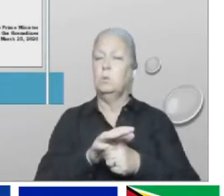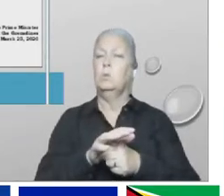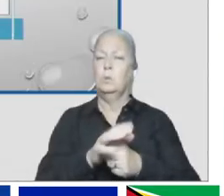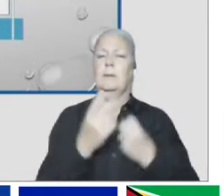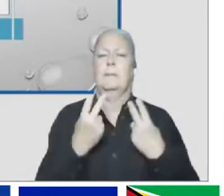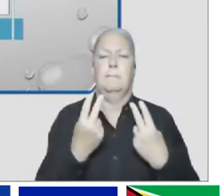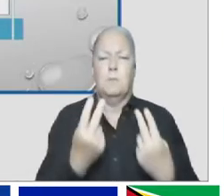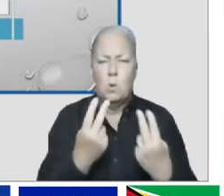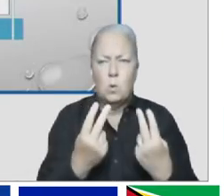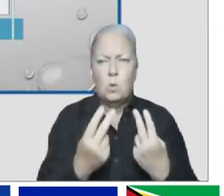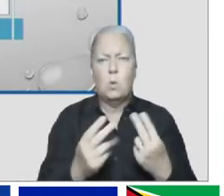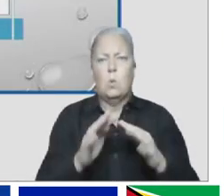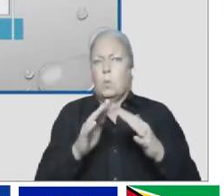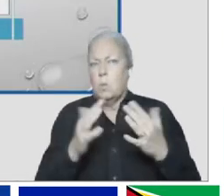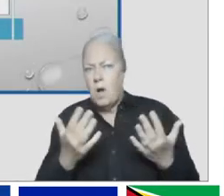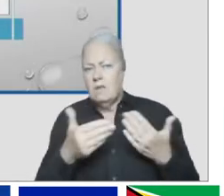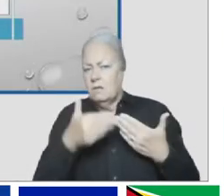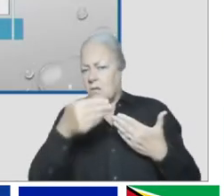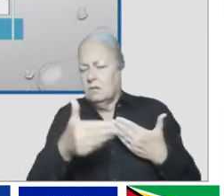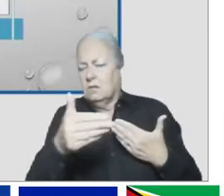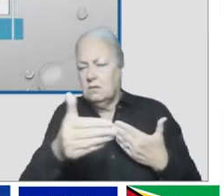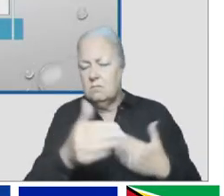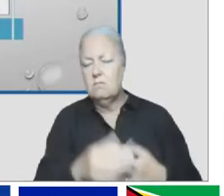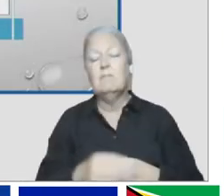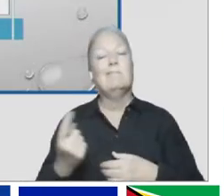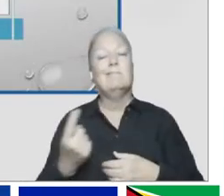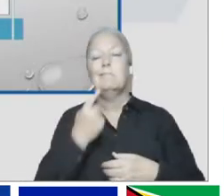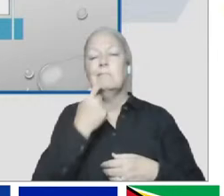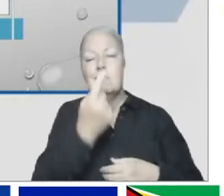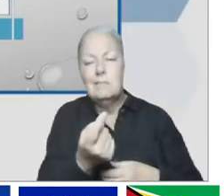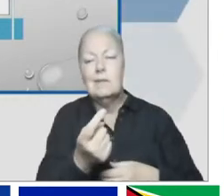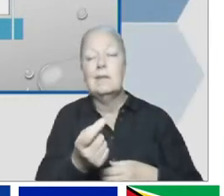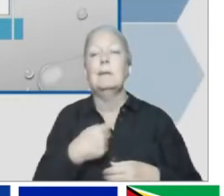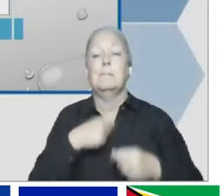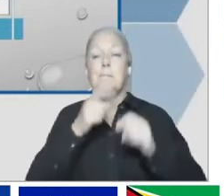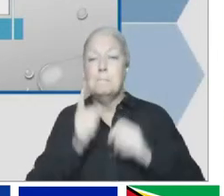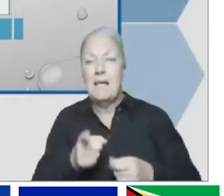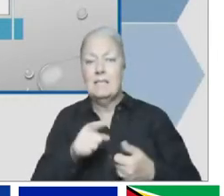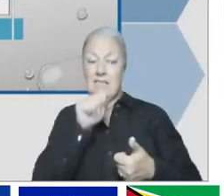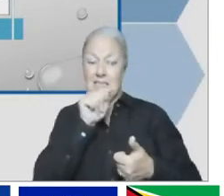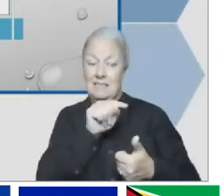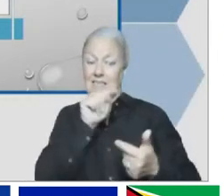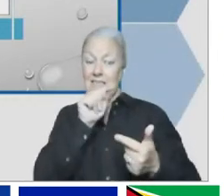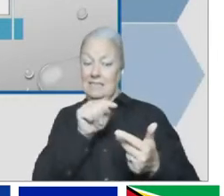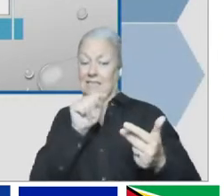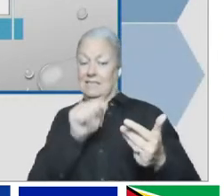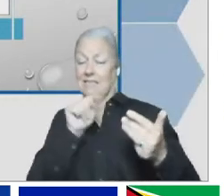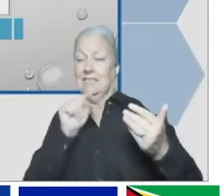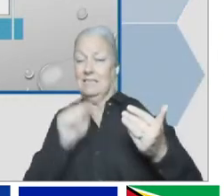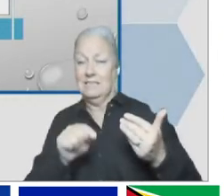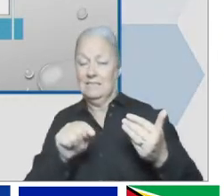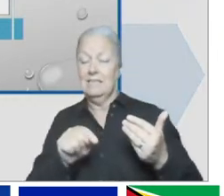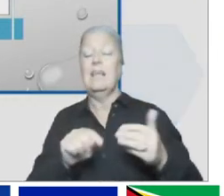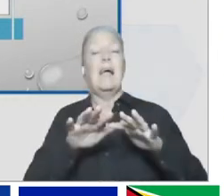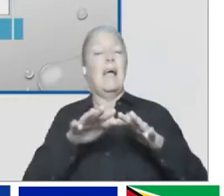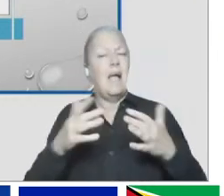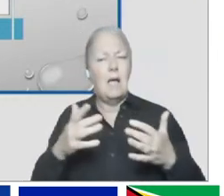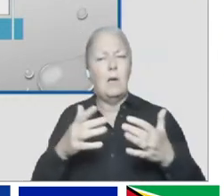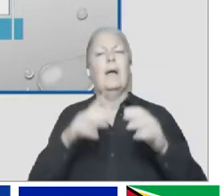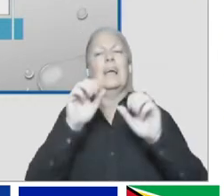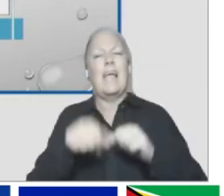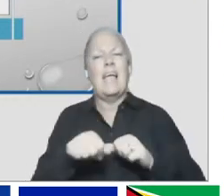identified measures to be implemented to mitigate the impact of the COVID-19, the impact